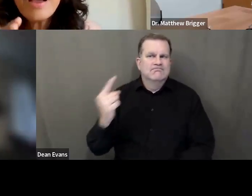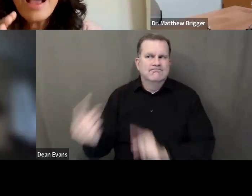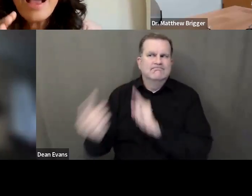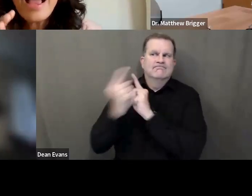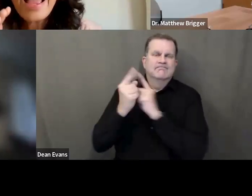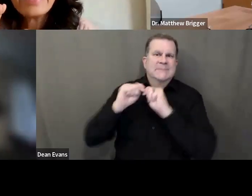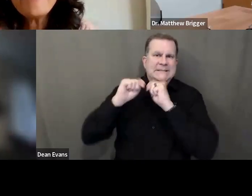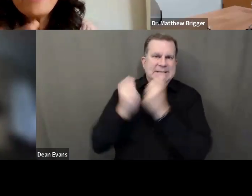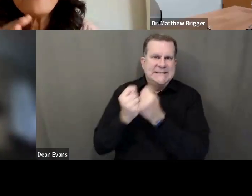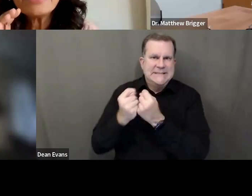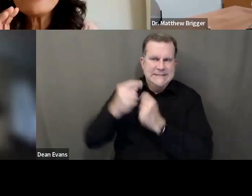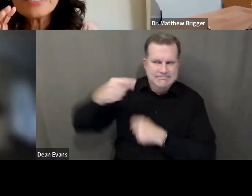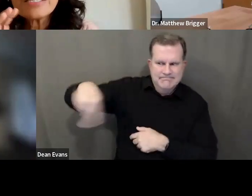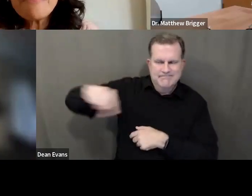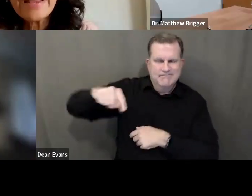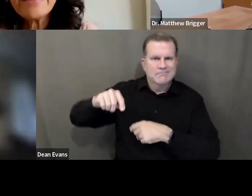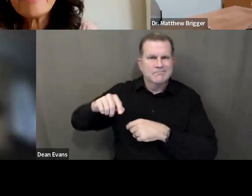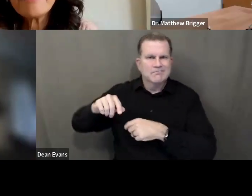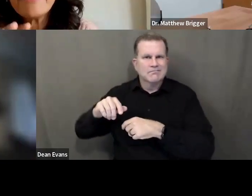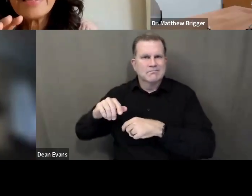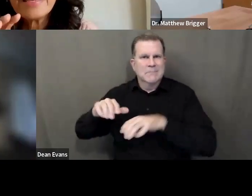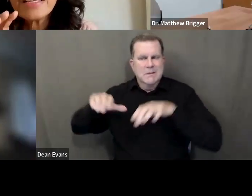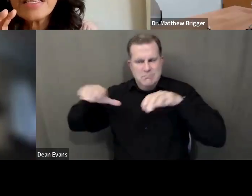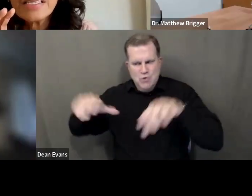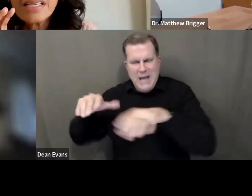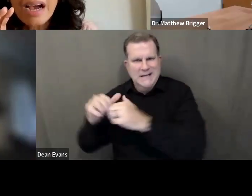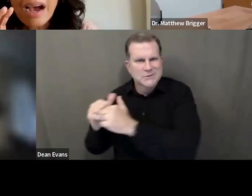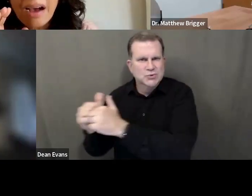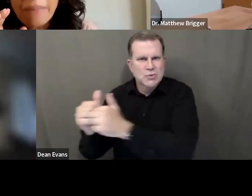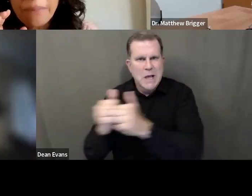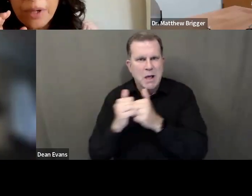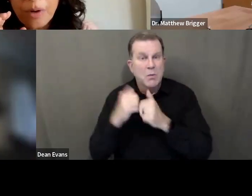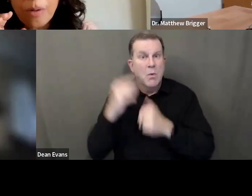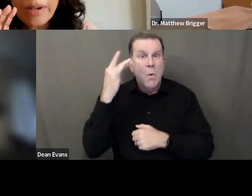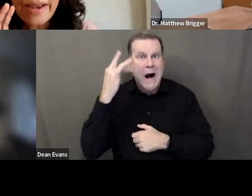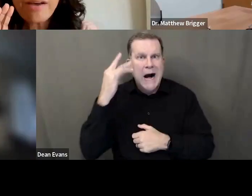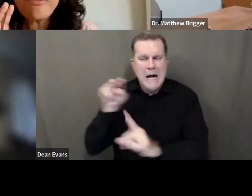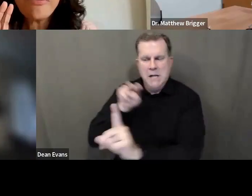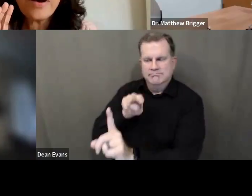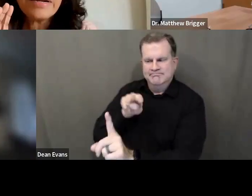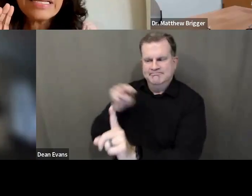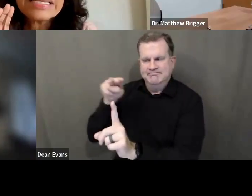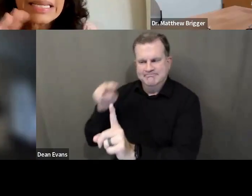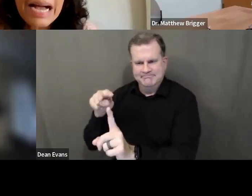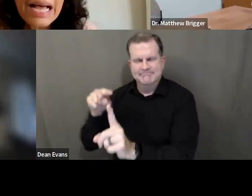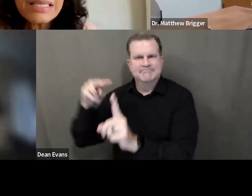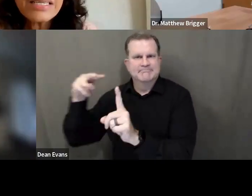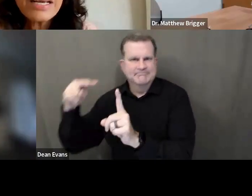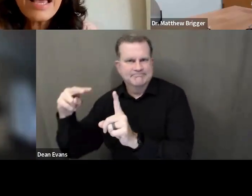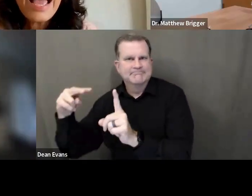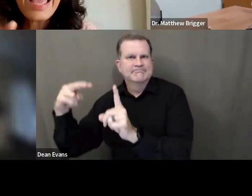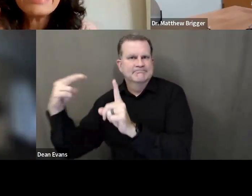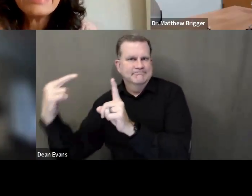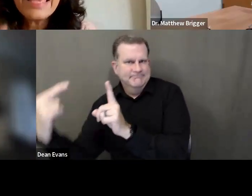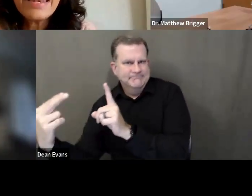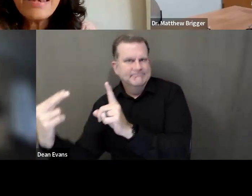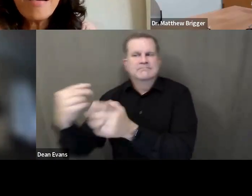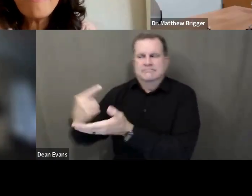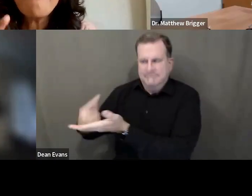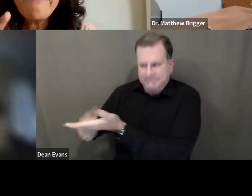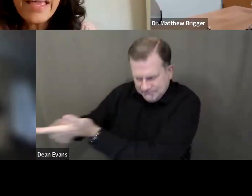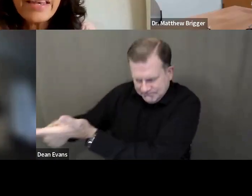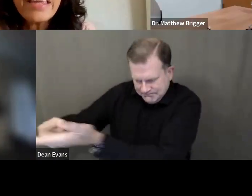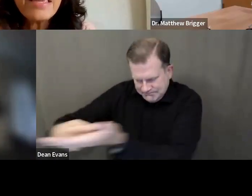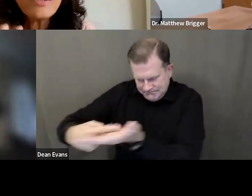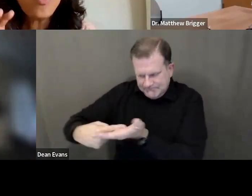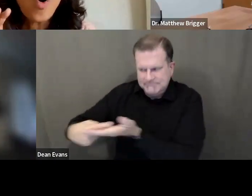together and everybody's perspective is, kind of discussed, and then